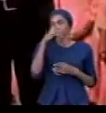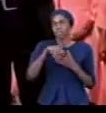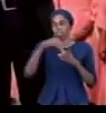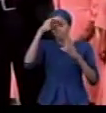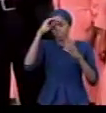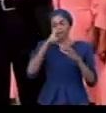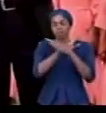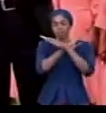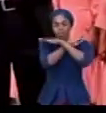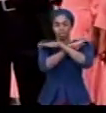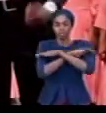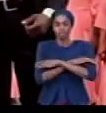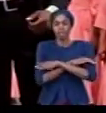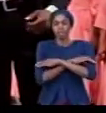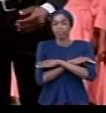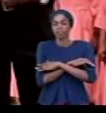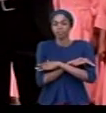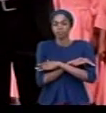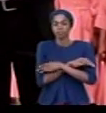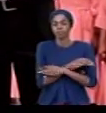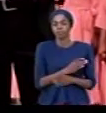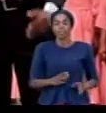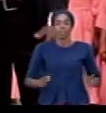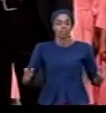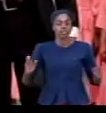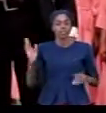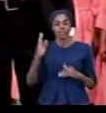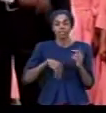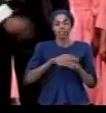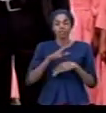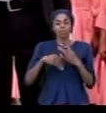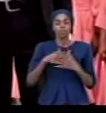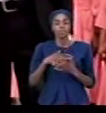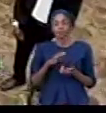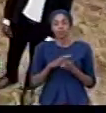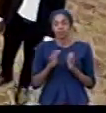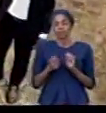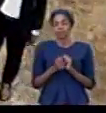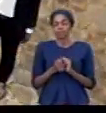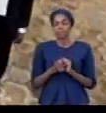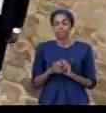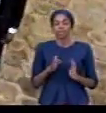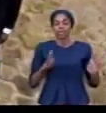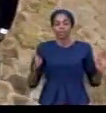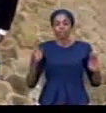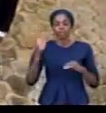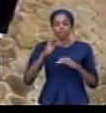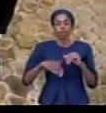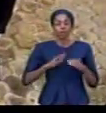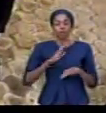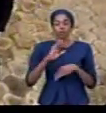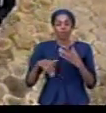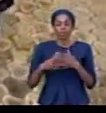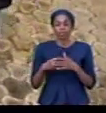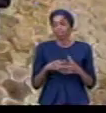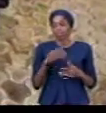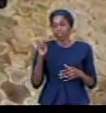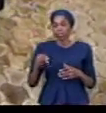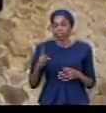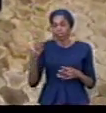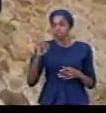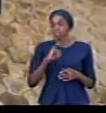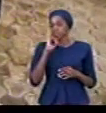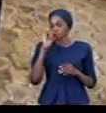rest. Bigger than all my problems. Bigger than anything. God is bigger than any